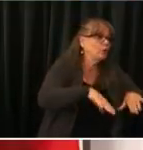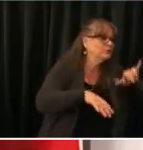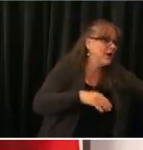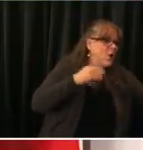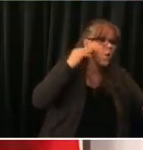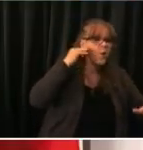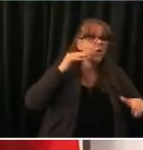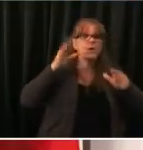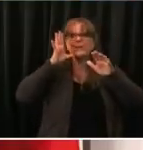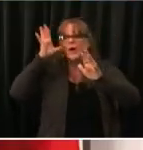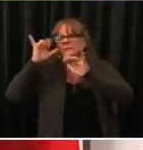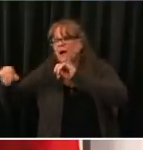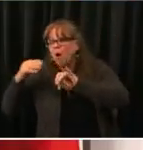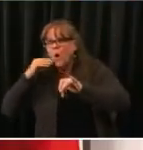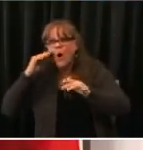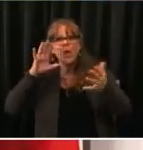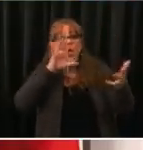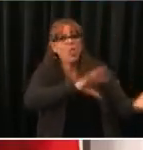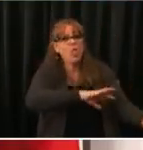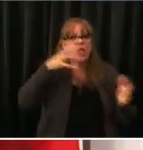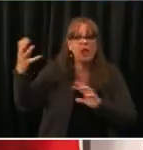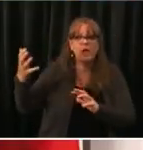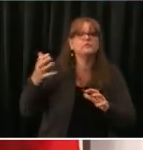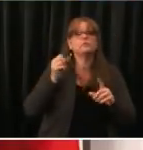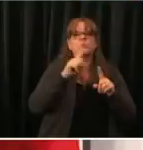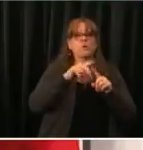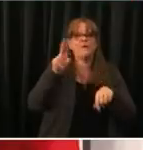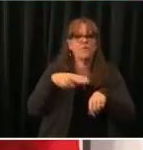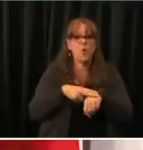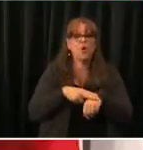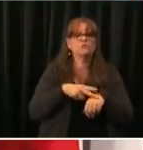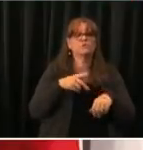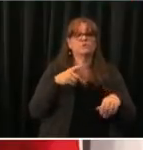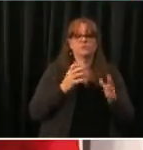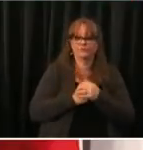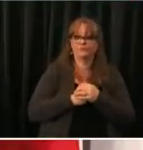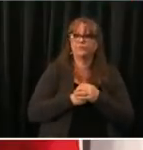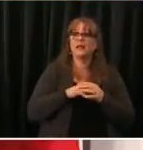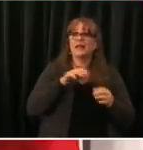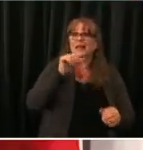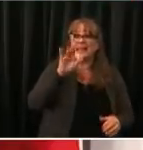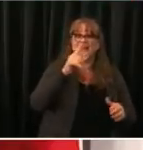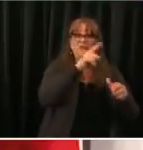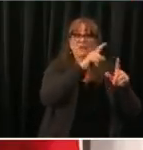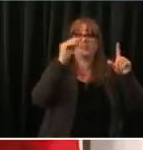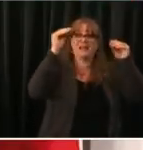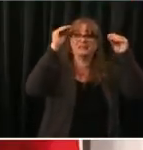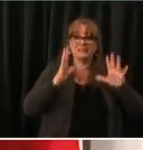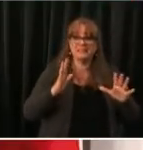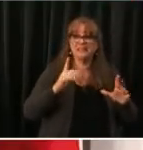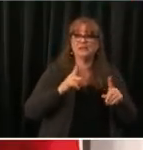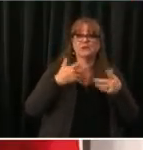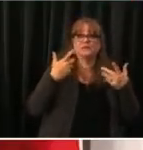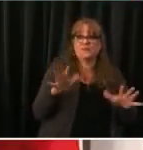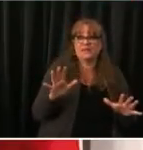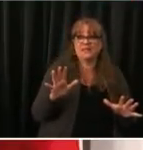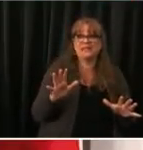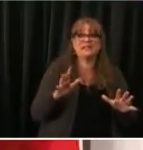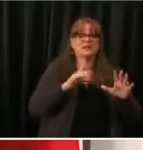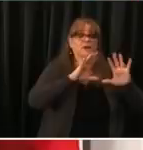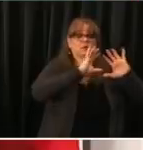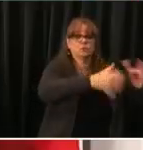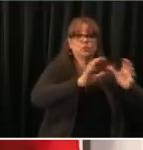right quarantine protocols, but a teacher that teaches 3 cohorts of 25 kids previously, if a kid in one cohort had it,